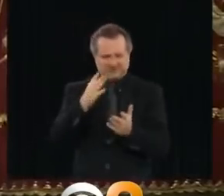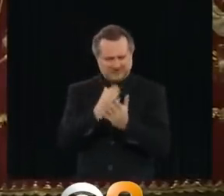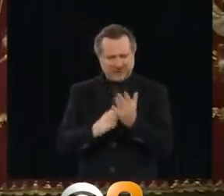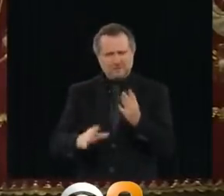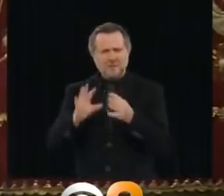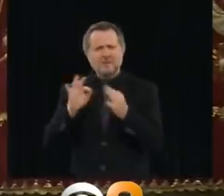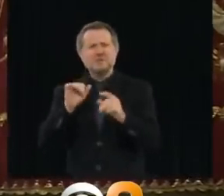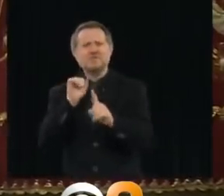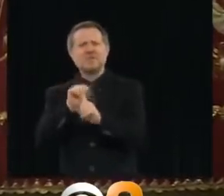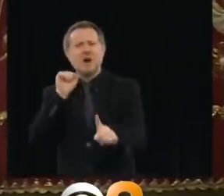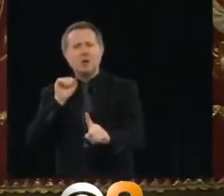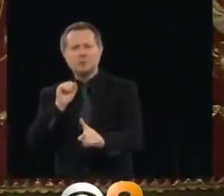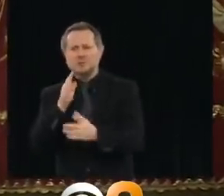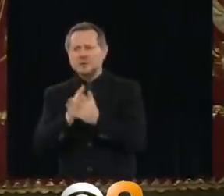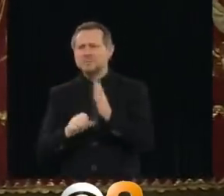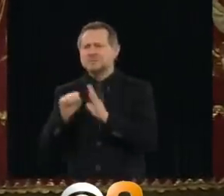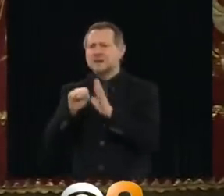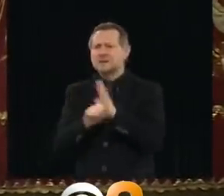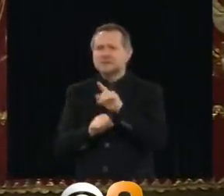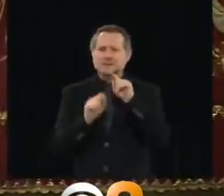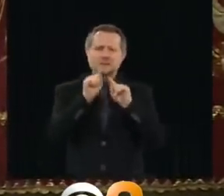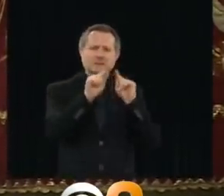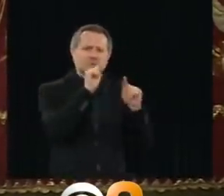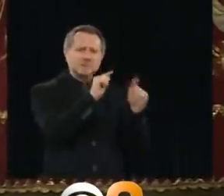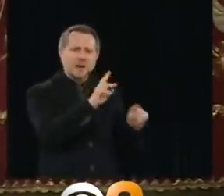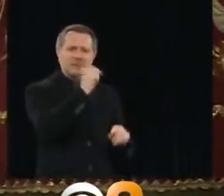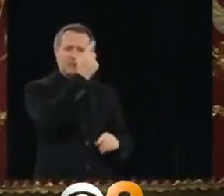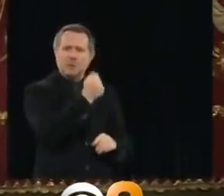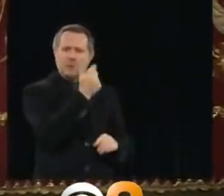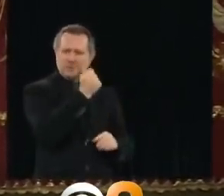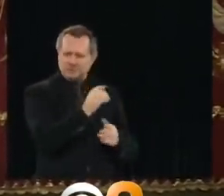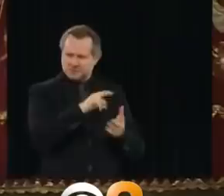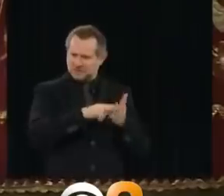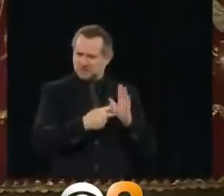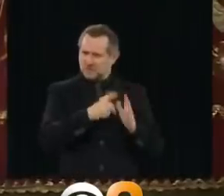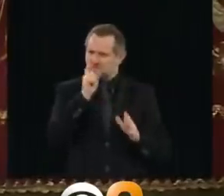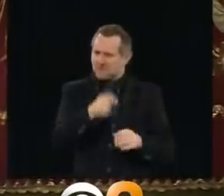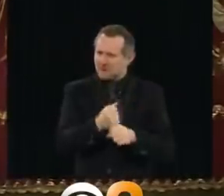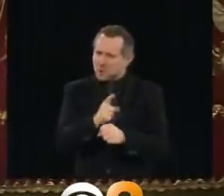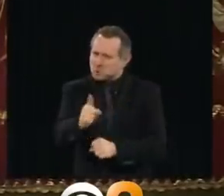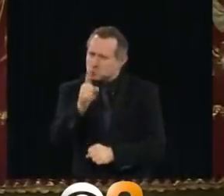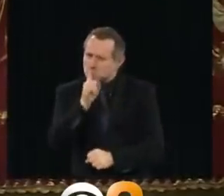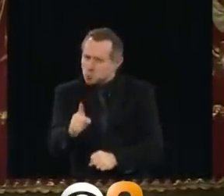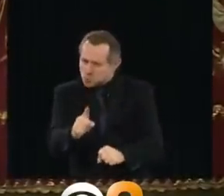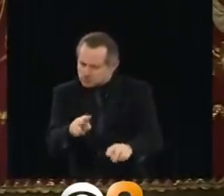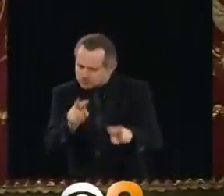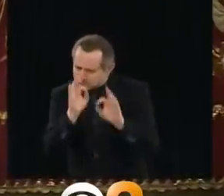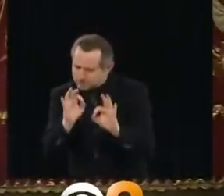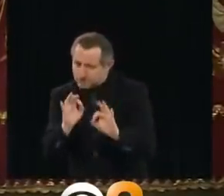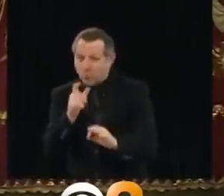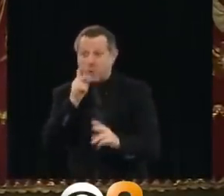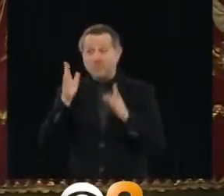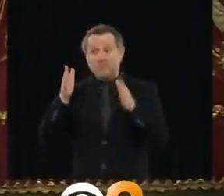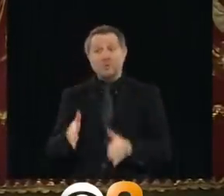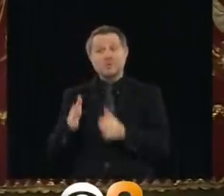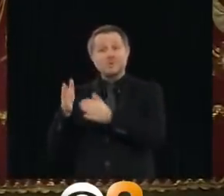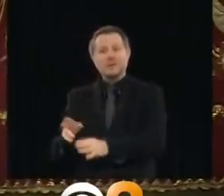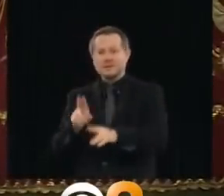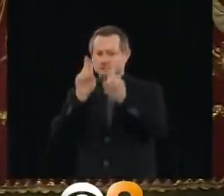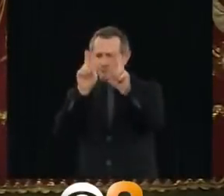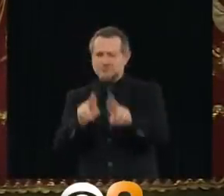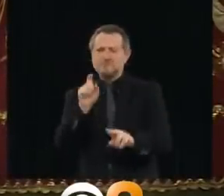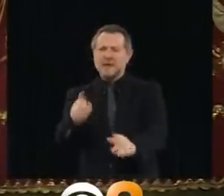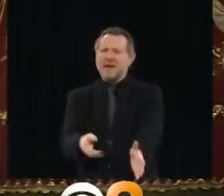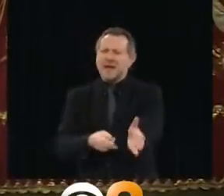states on their unemployment insurance system, and so that speaks to also the need to make sure that as we're processing these claims, we're making sure that the people that are getting the money